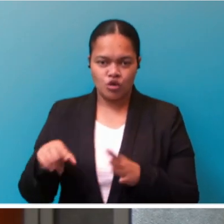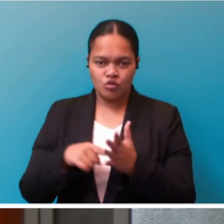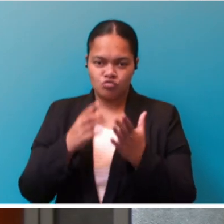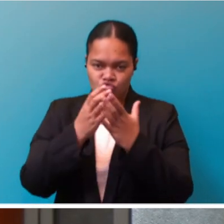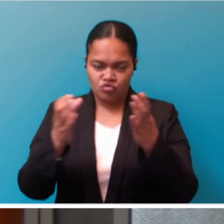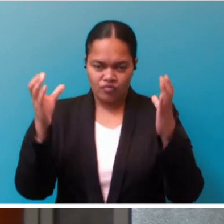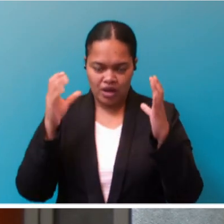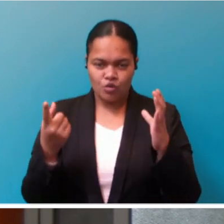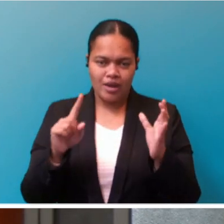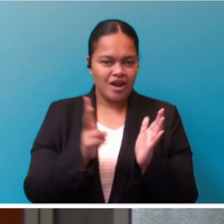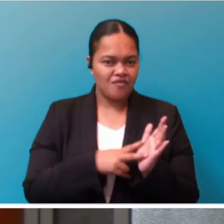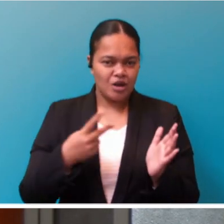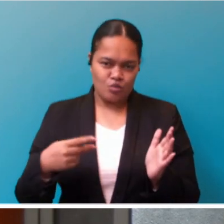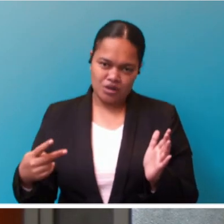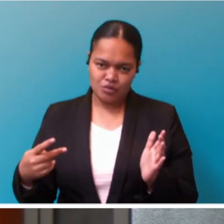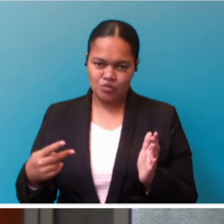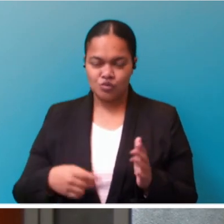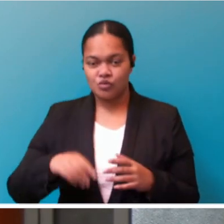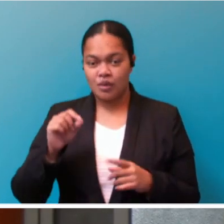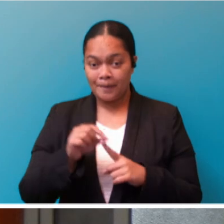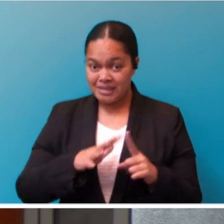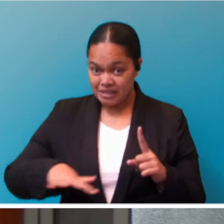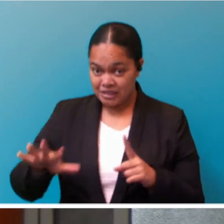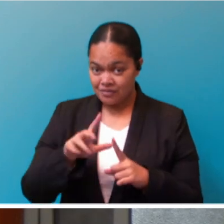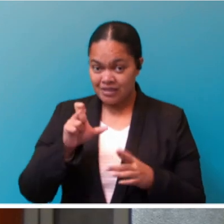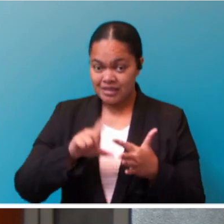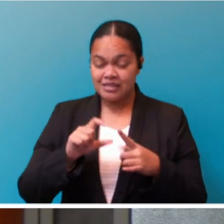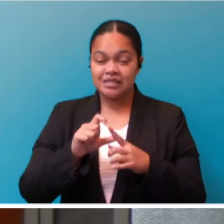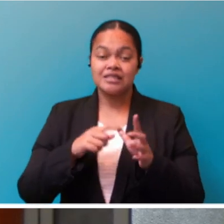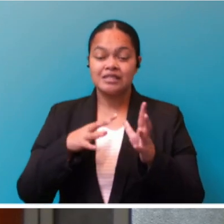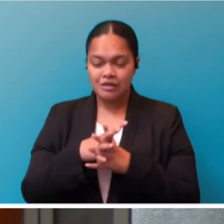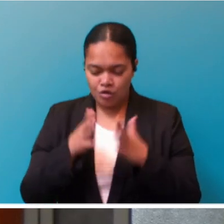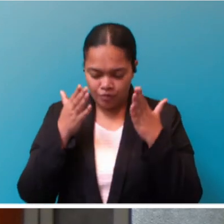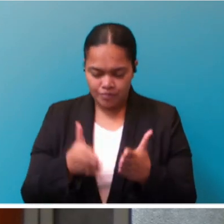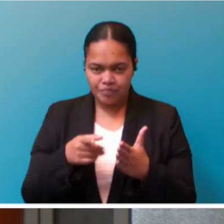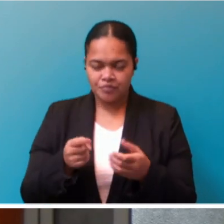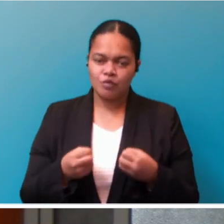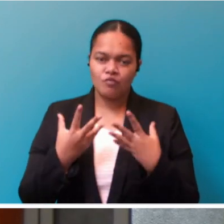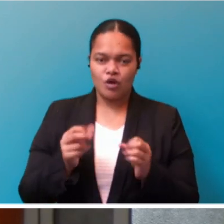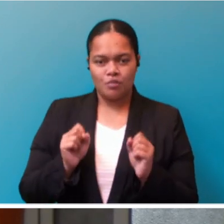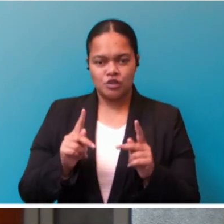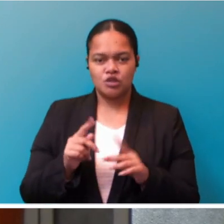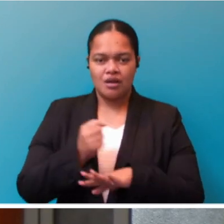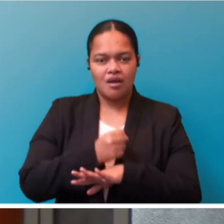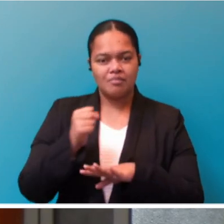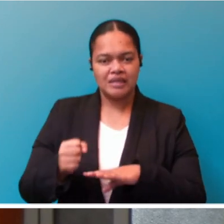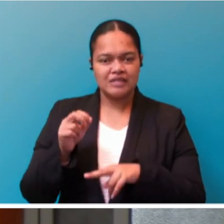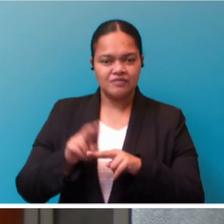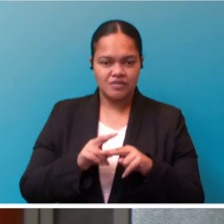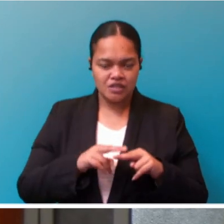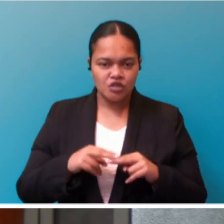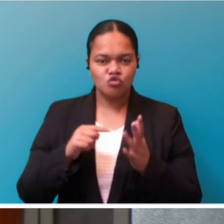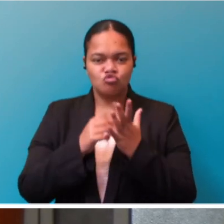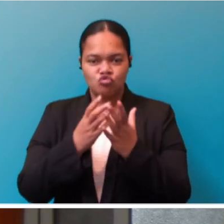Vanuatu. The Pacific CEDAW Technical Cooperation Session also provided the opportunity for governments of Fiji, Tuvalu,